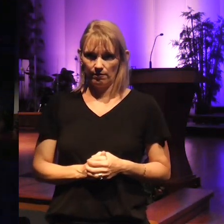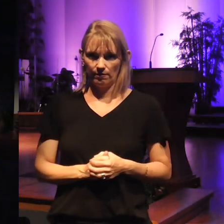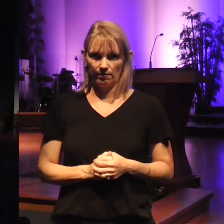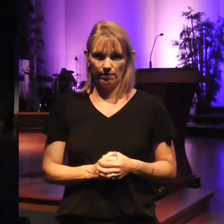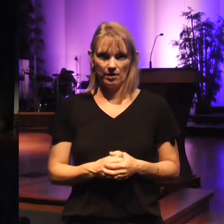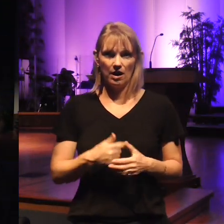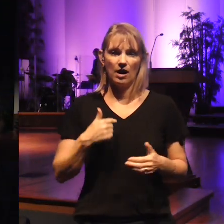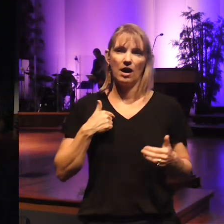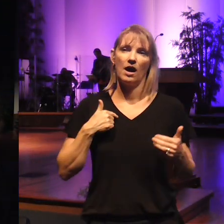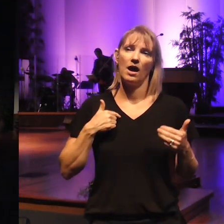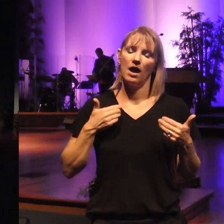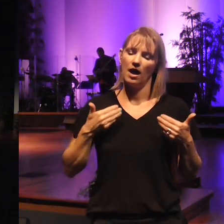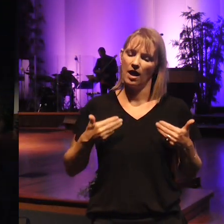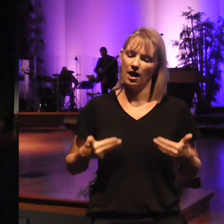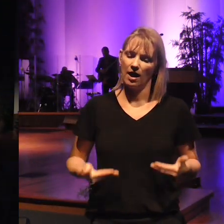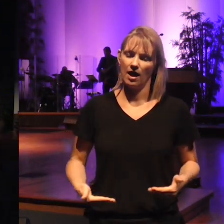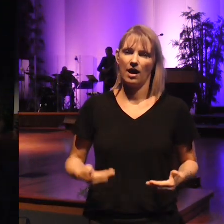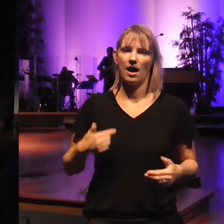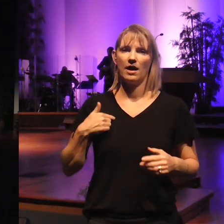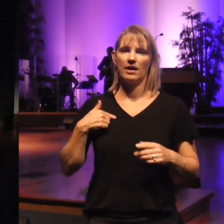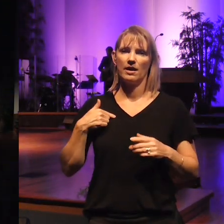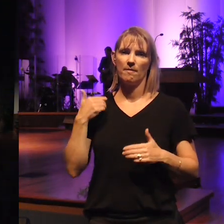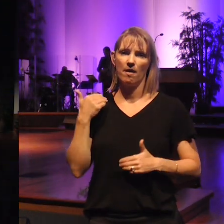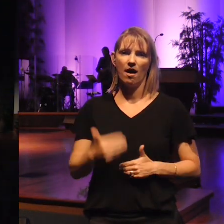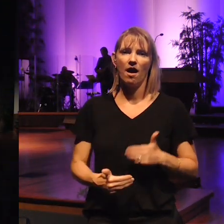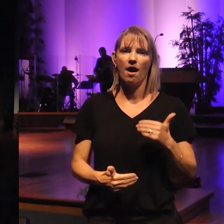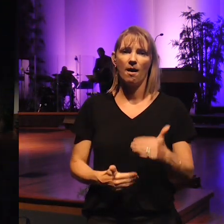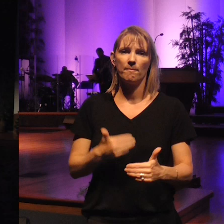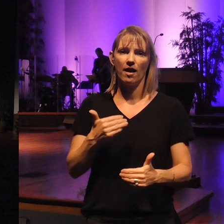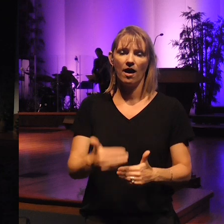I am on my way.